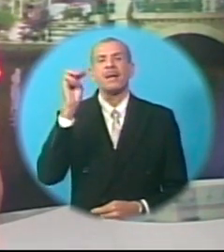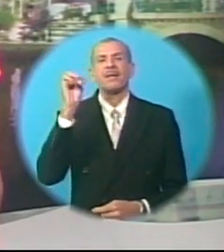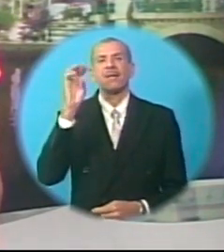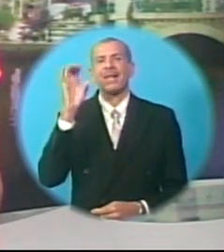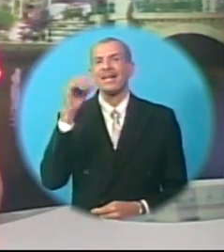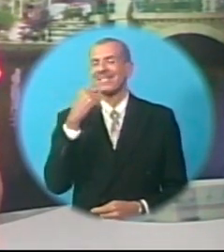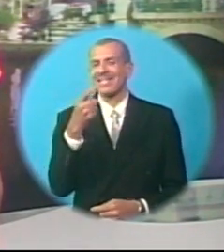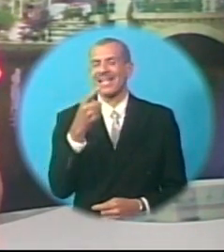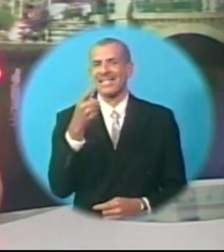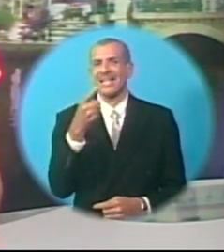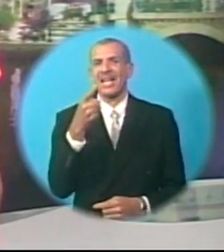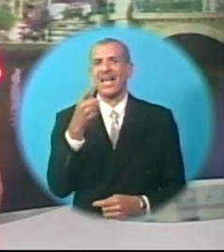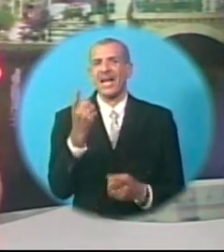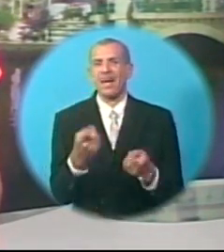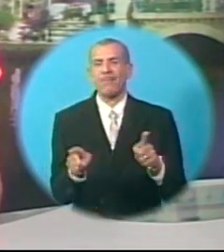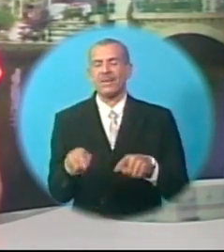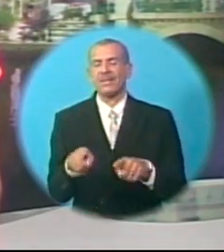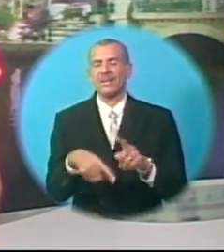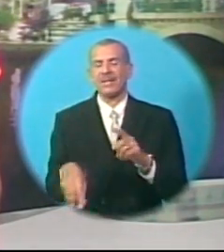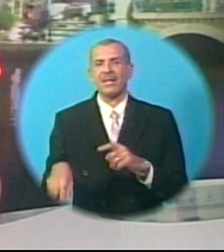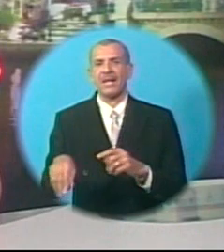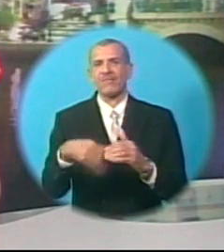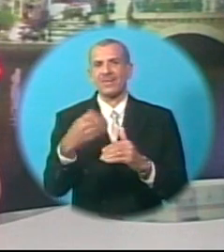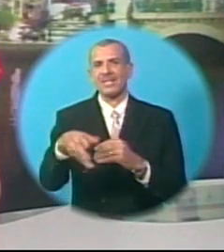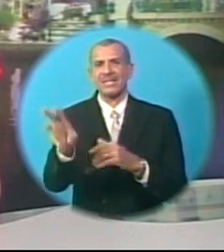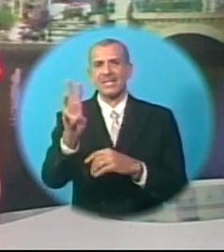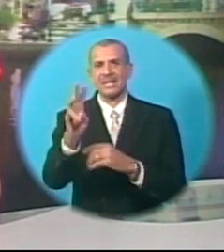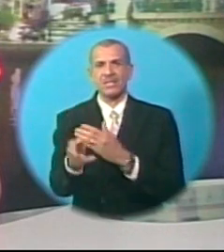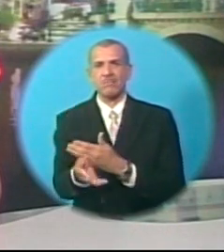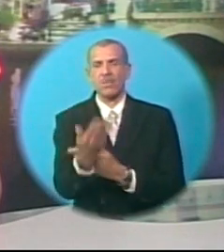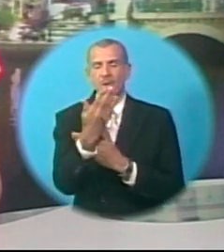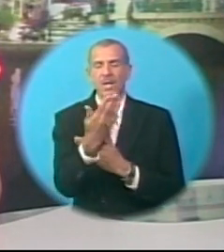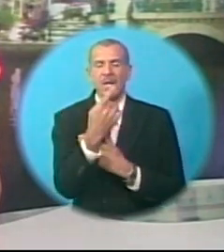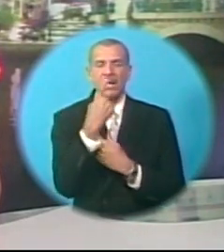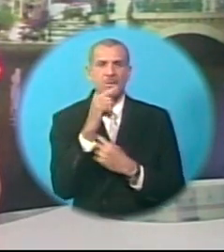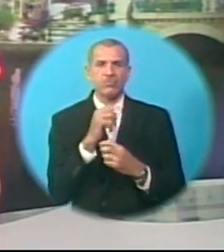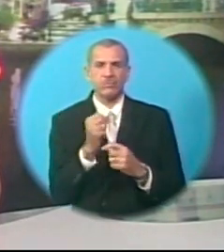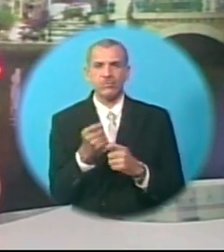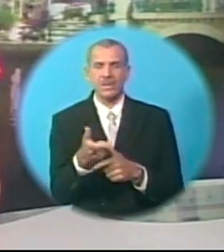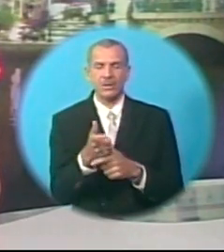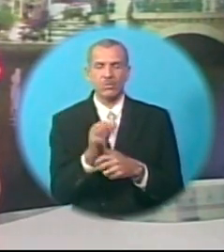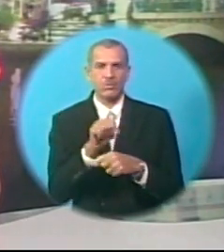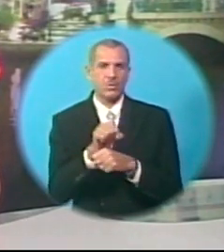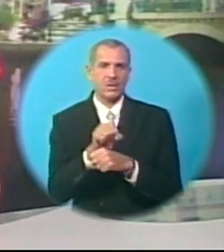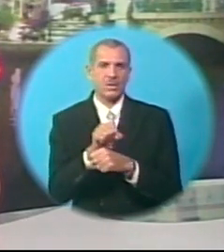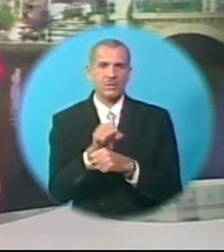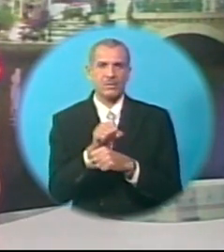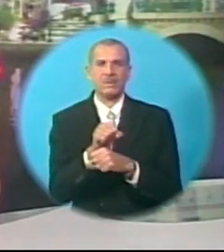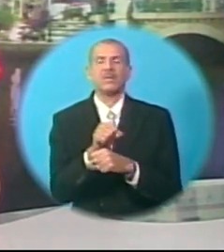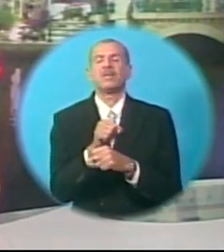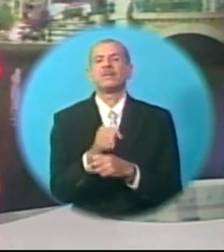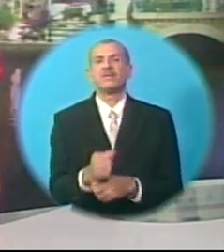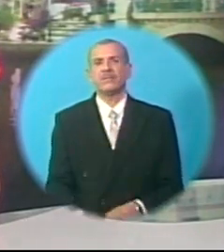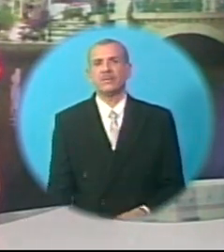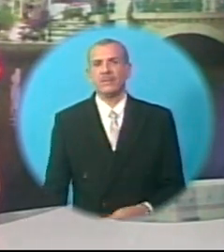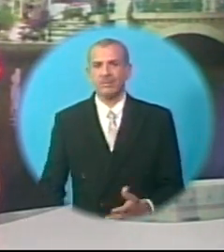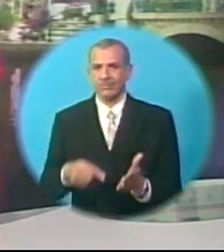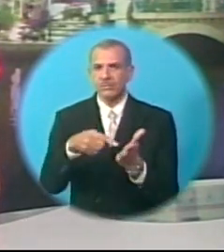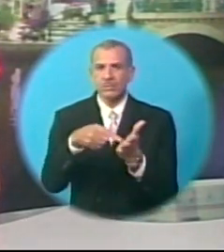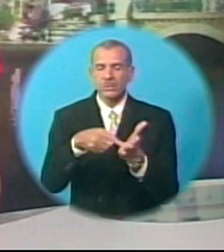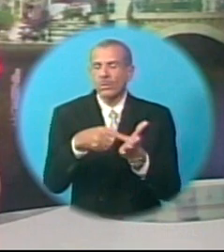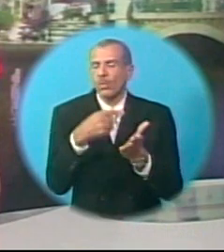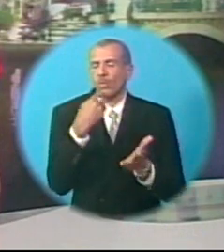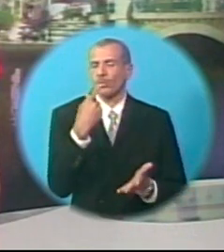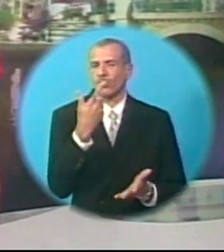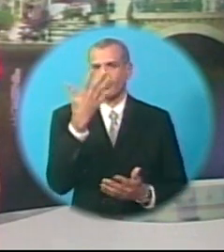the power company moved swiftly to identify the cause of the outage. Electricity was restored to the city and parts of St. Philip